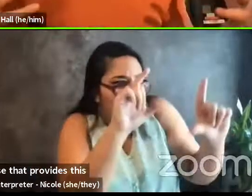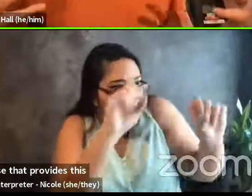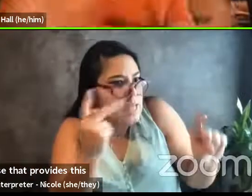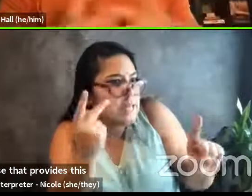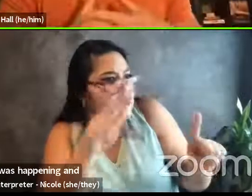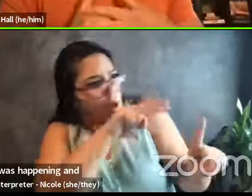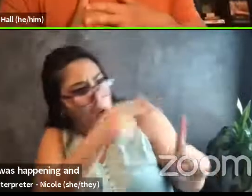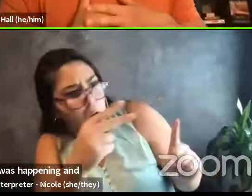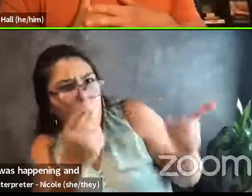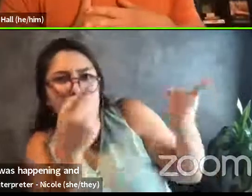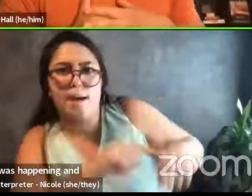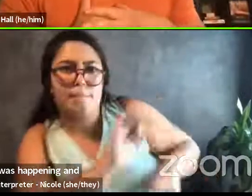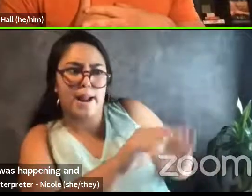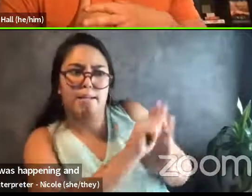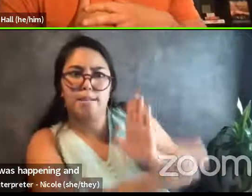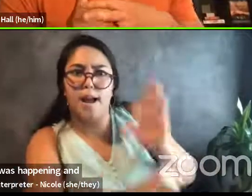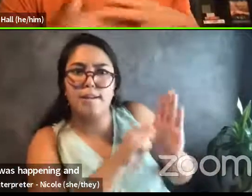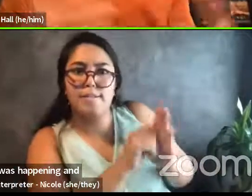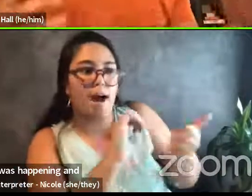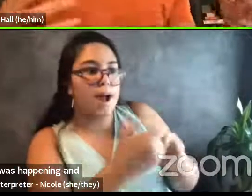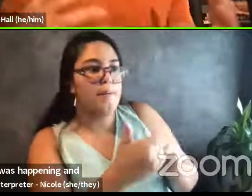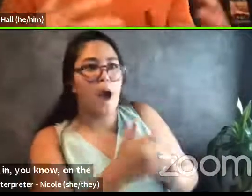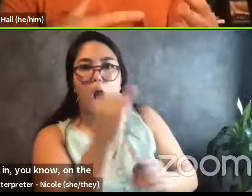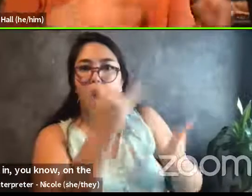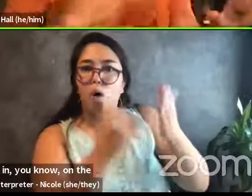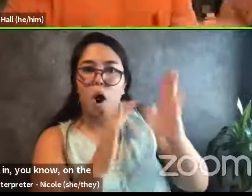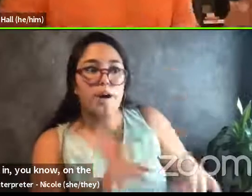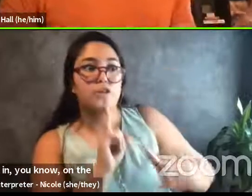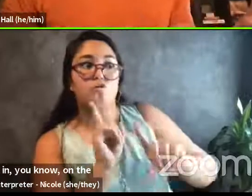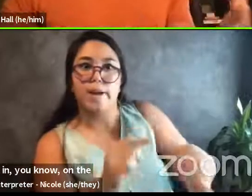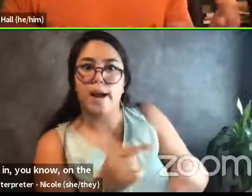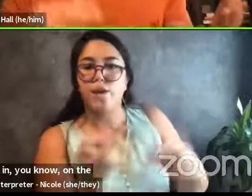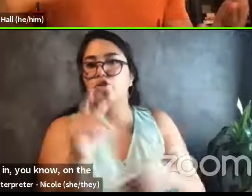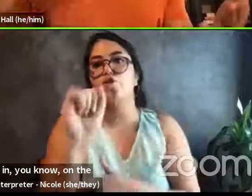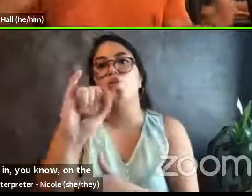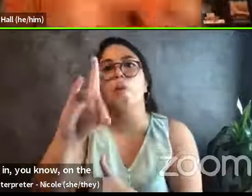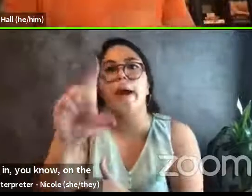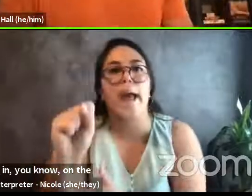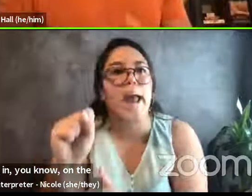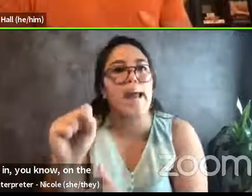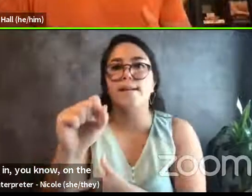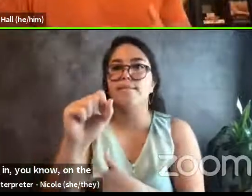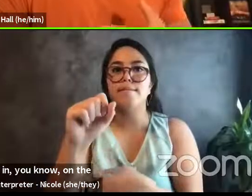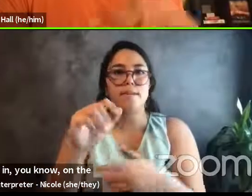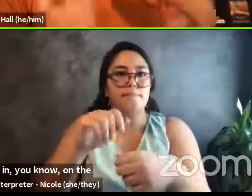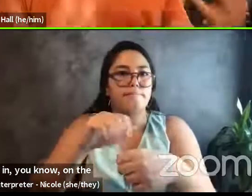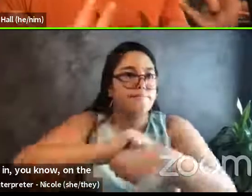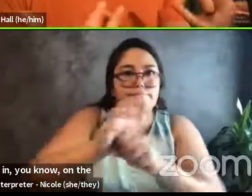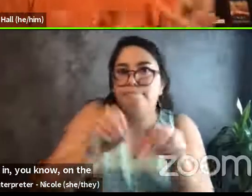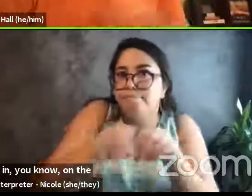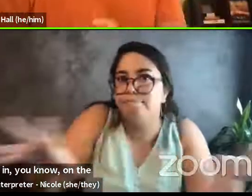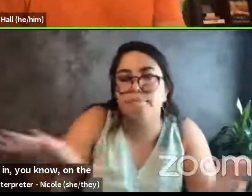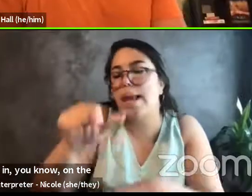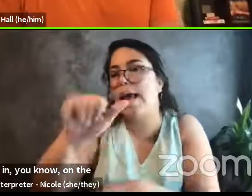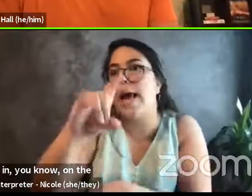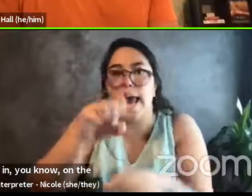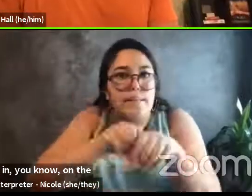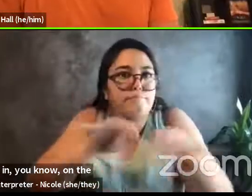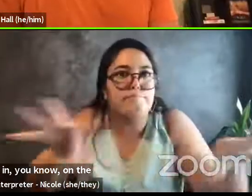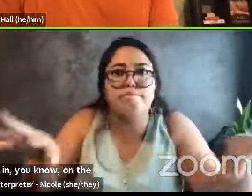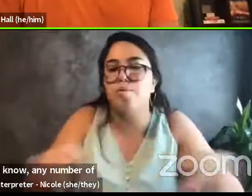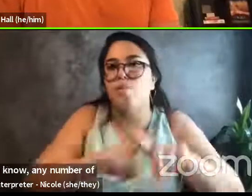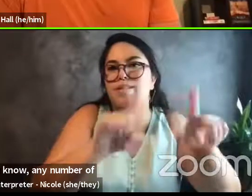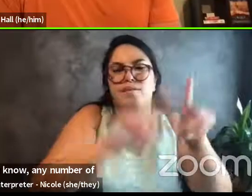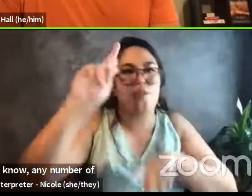reacting on, in, in, you know, on the ground to the AIDS crisis, to, um, you know, any number of political moments, um,